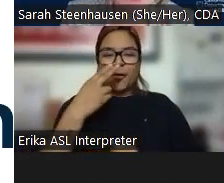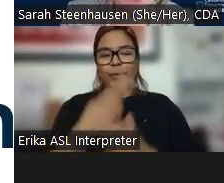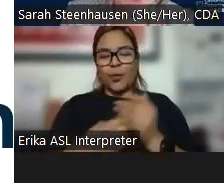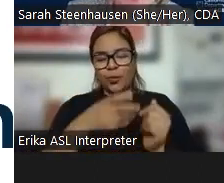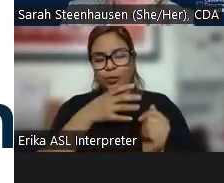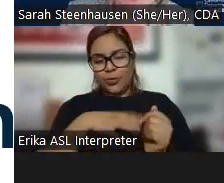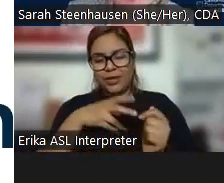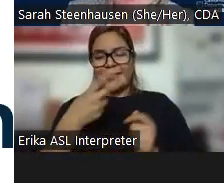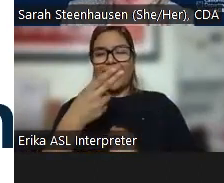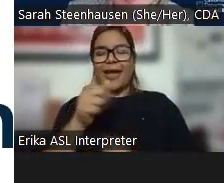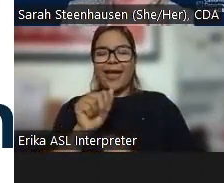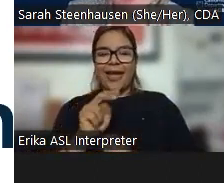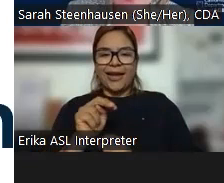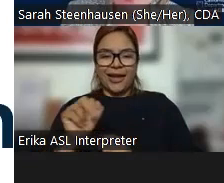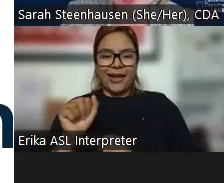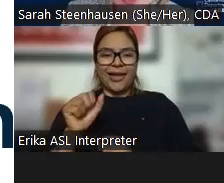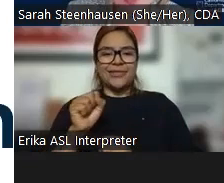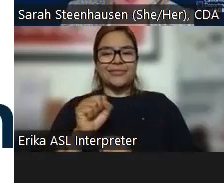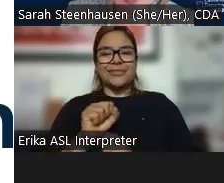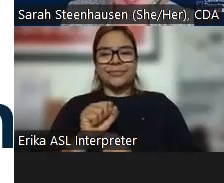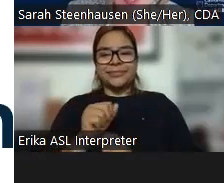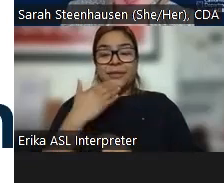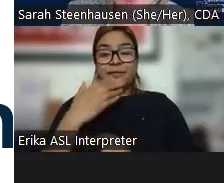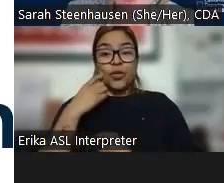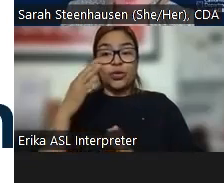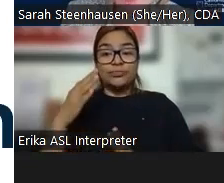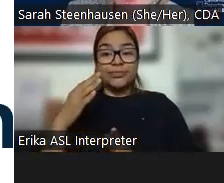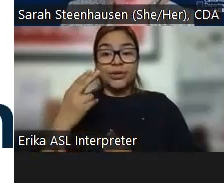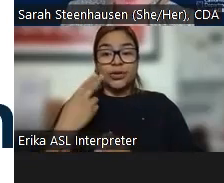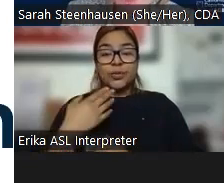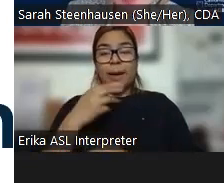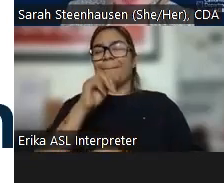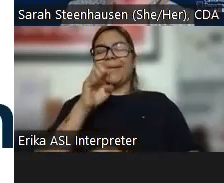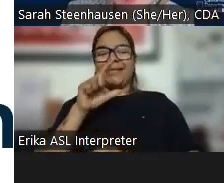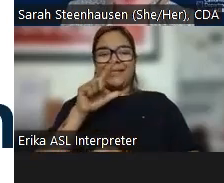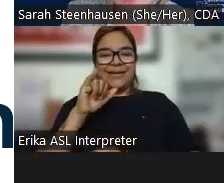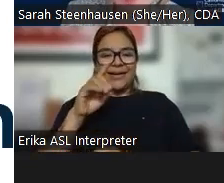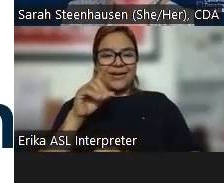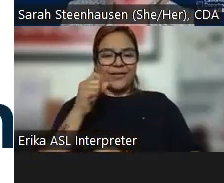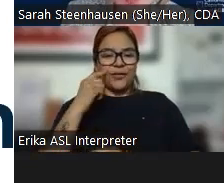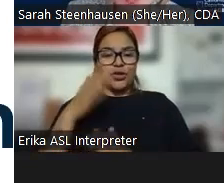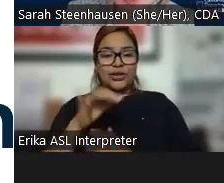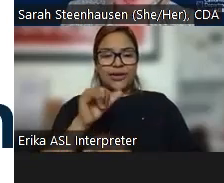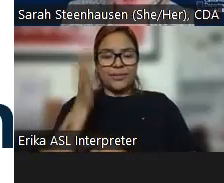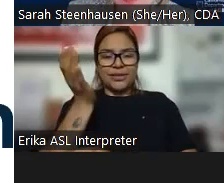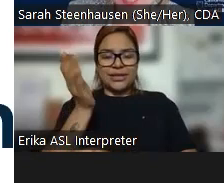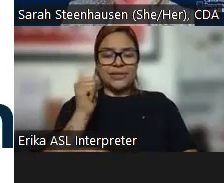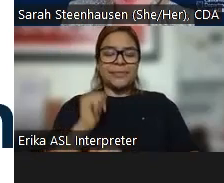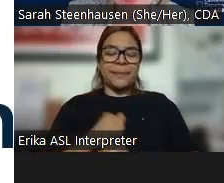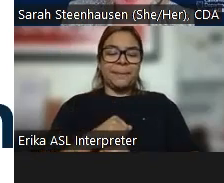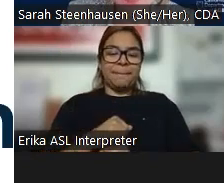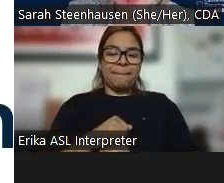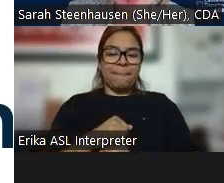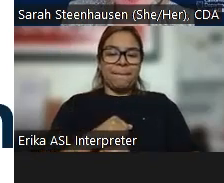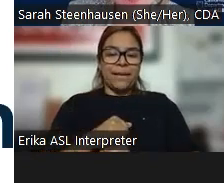just wonderful and very informative presentations. I'm really, really pleased that we have been joined by